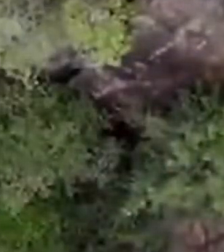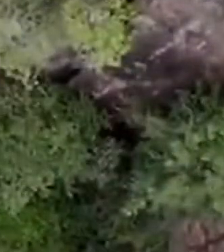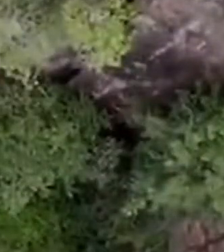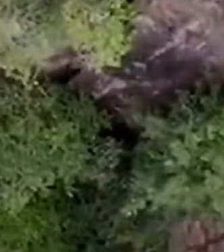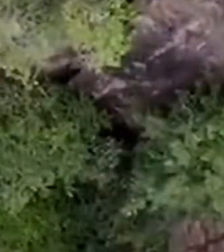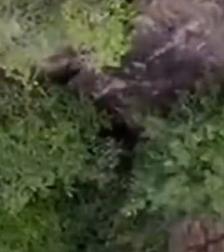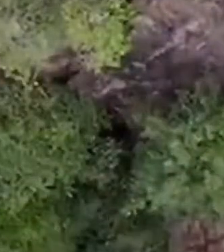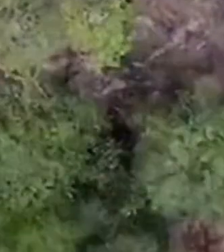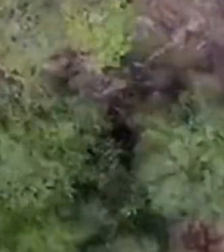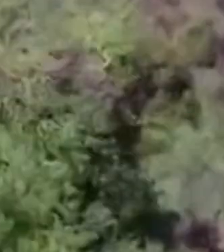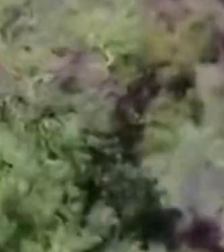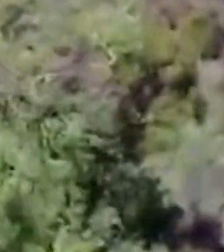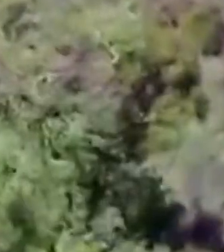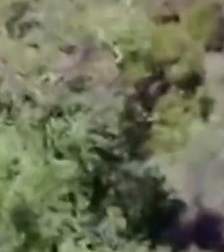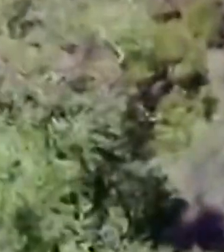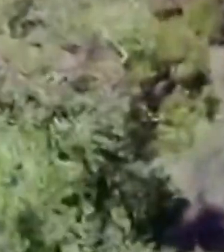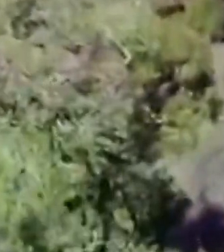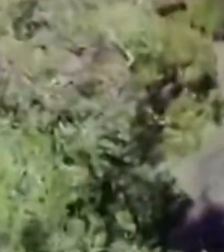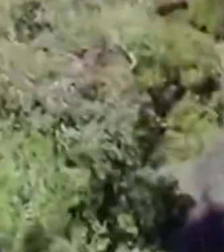and unity.